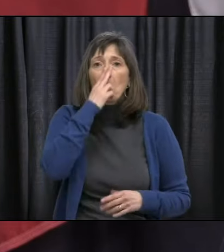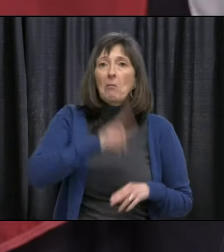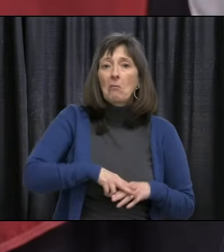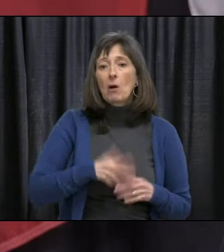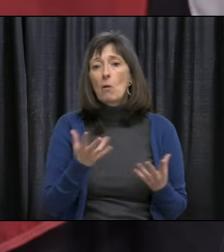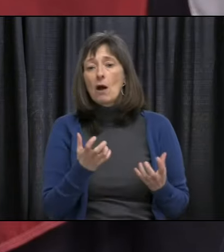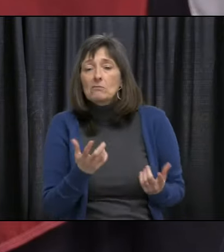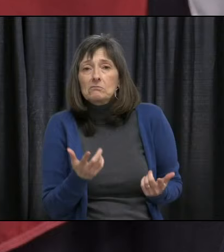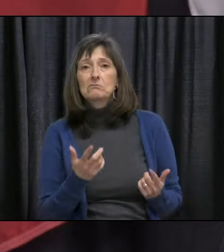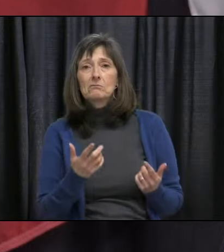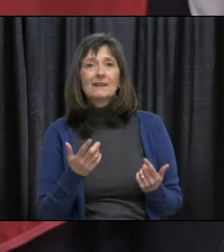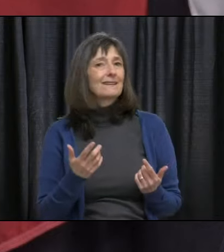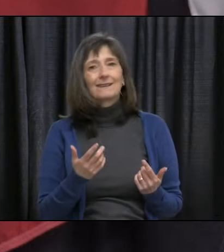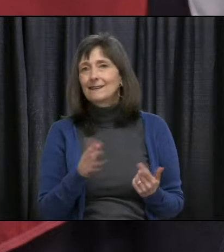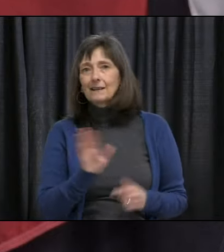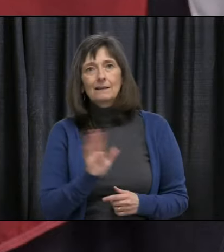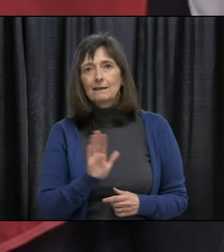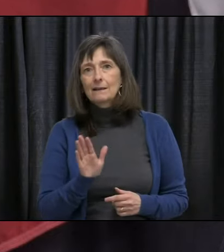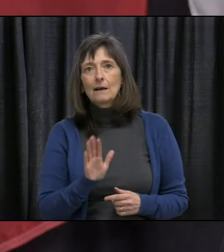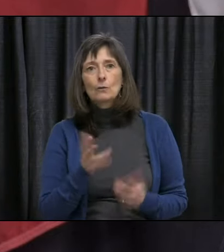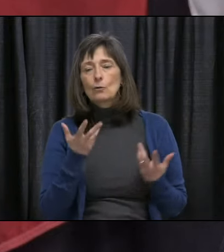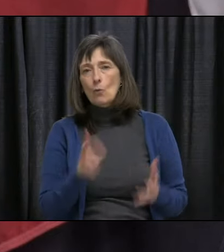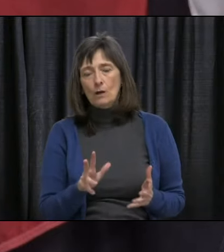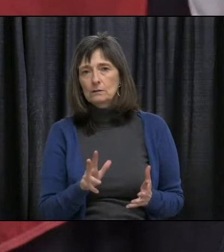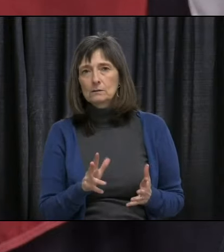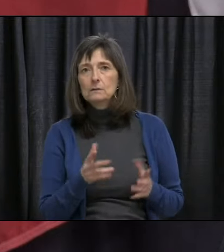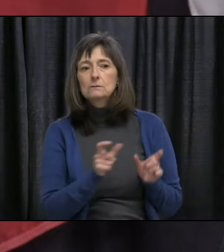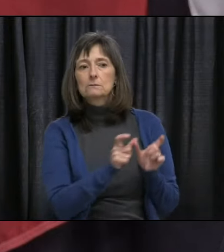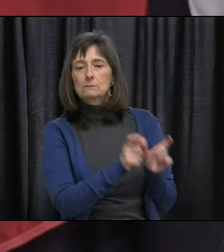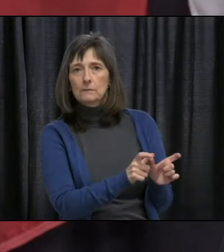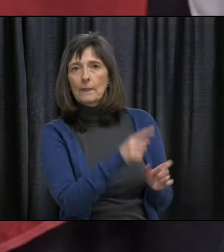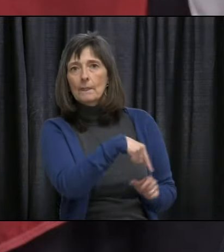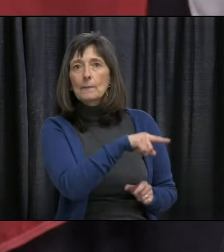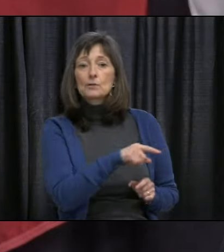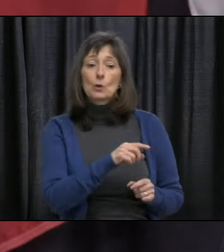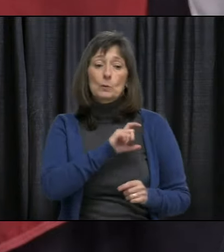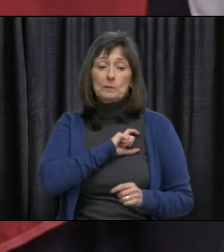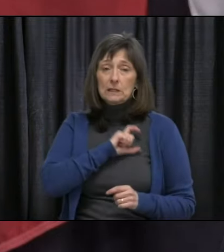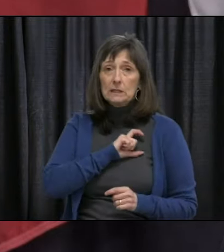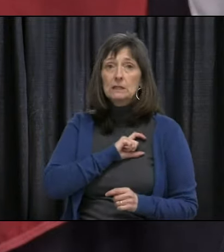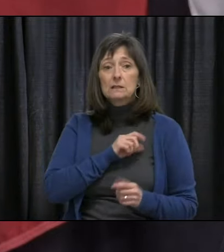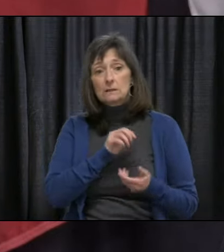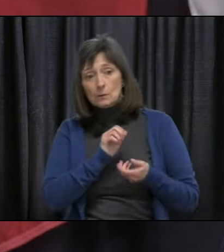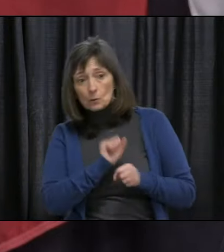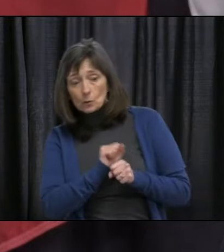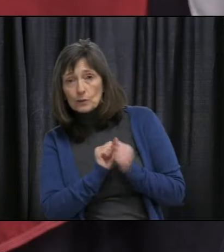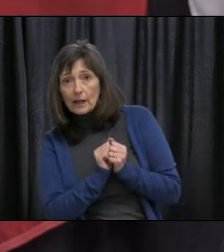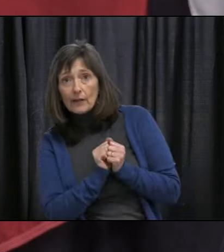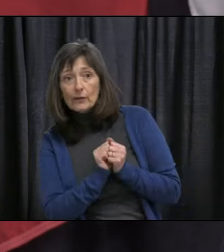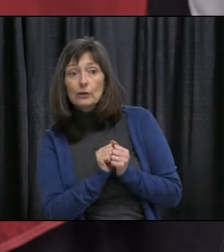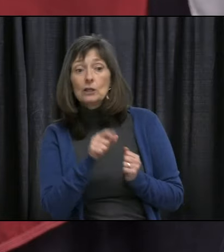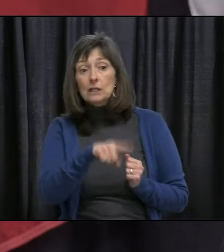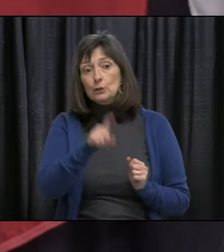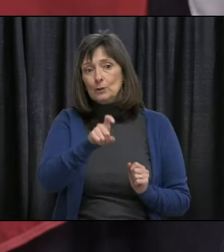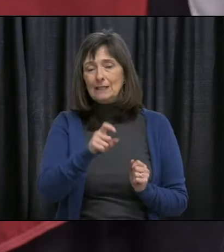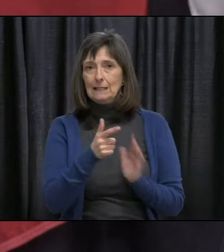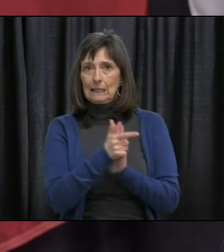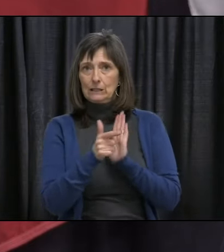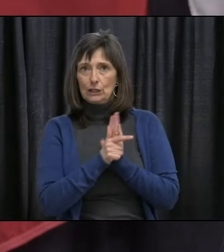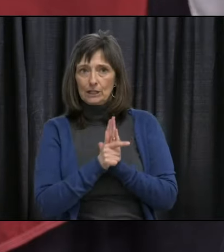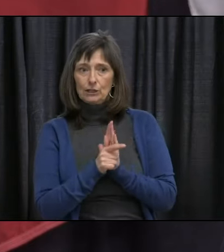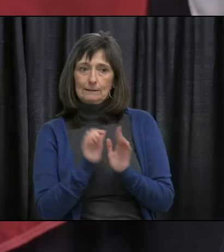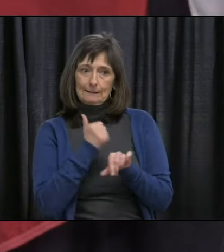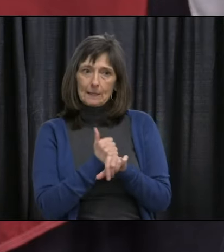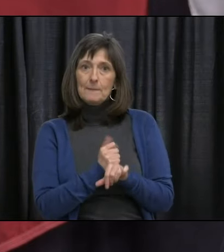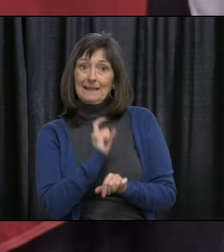was an enforcement tool that we couldn't do, and working with the RCMP and the RNC, this was a tool that they needed to be able to put in